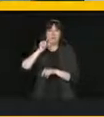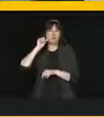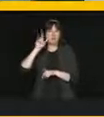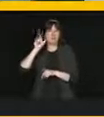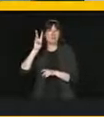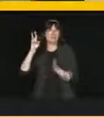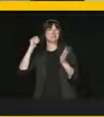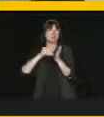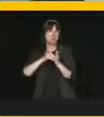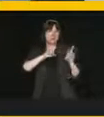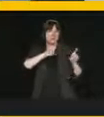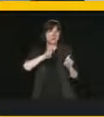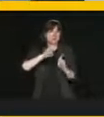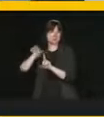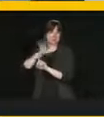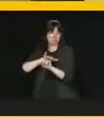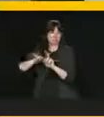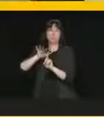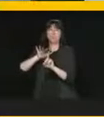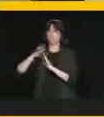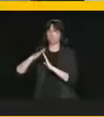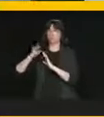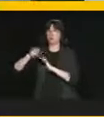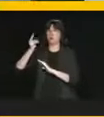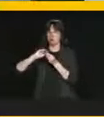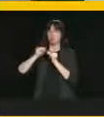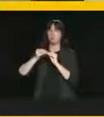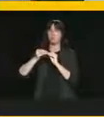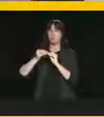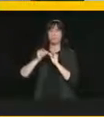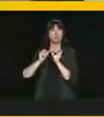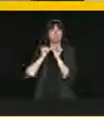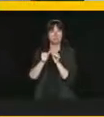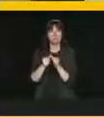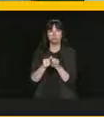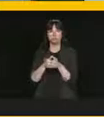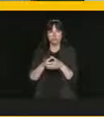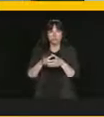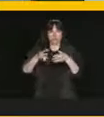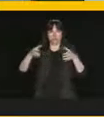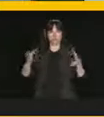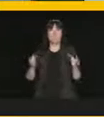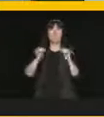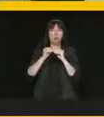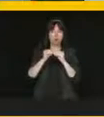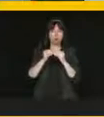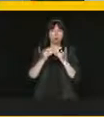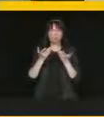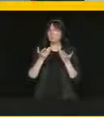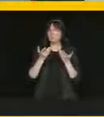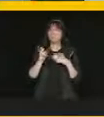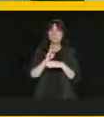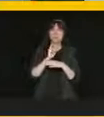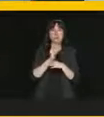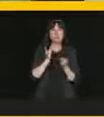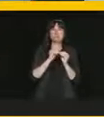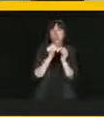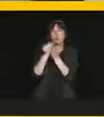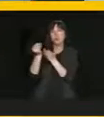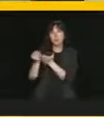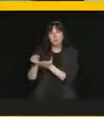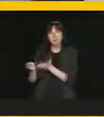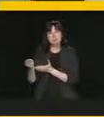26,000 tests, which is a new high, and we're continuing to increase the testing capacity with various things like more procurement